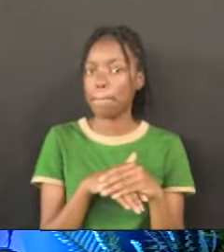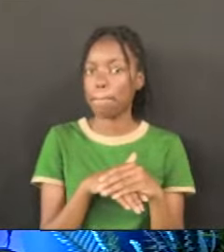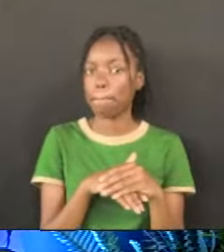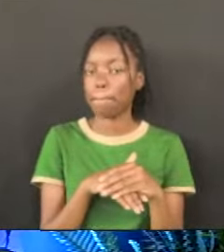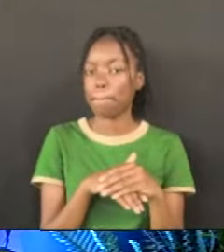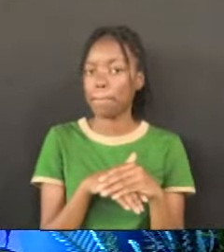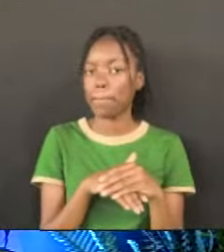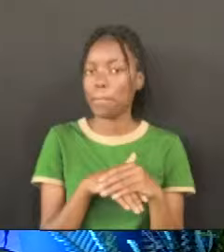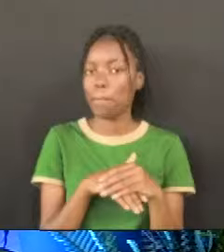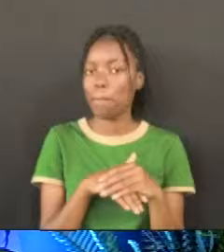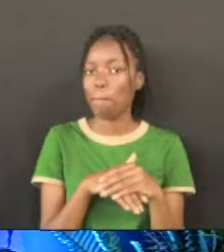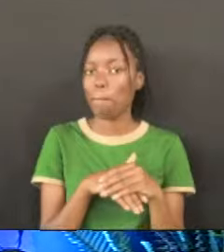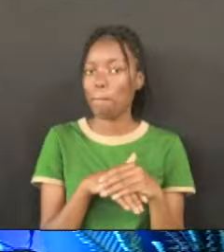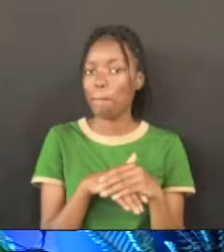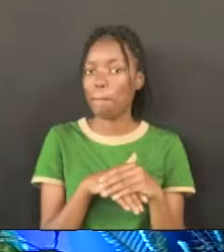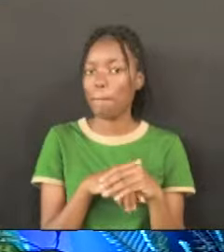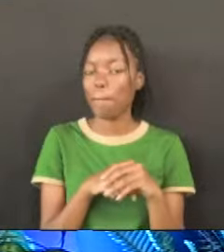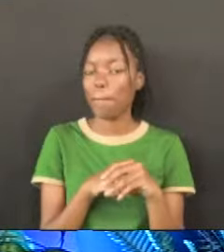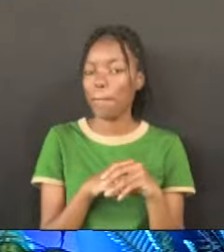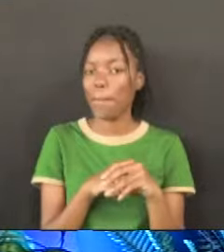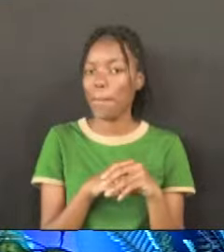Gatherings.